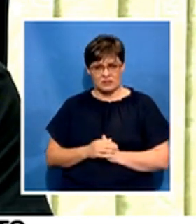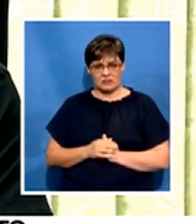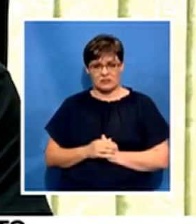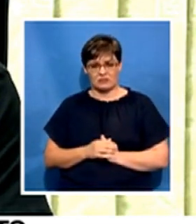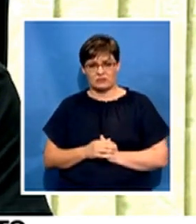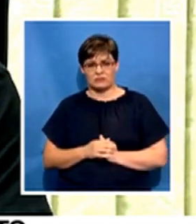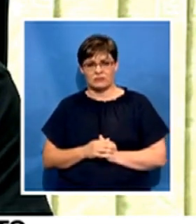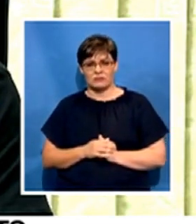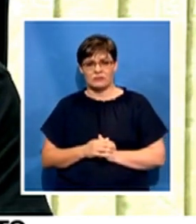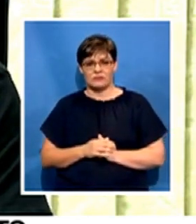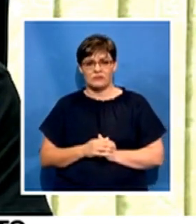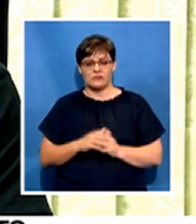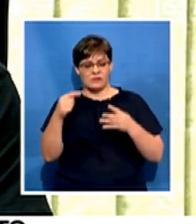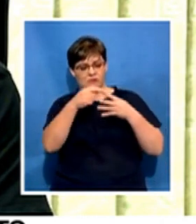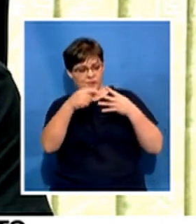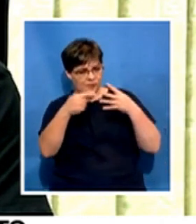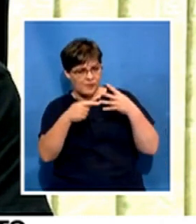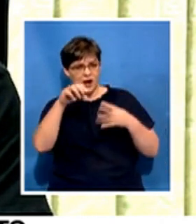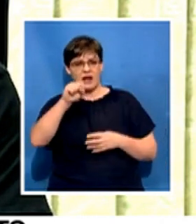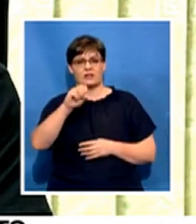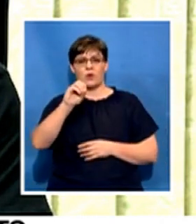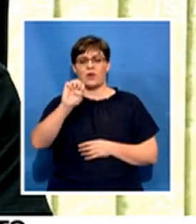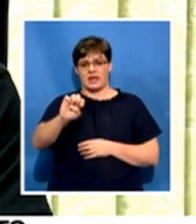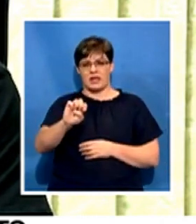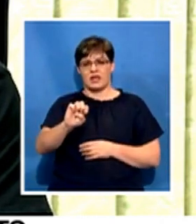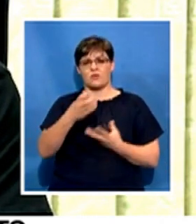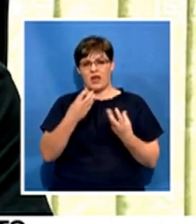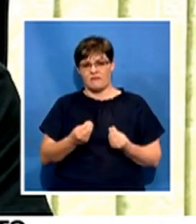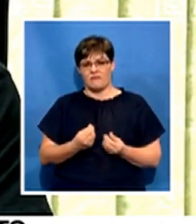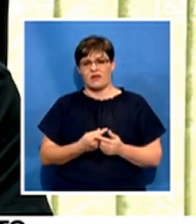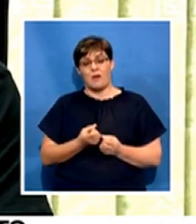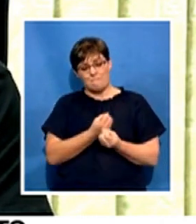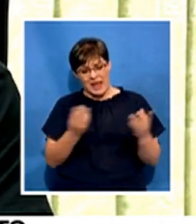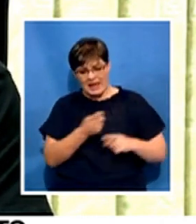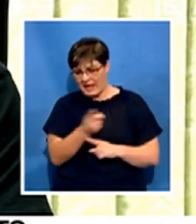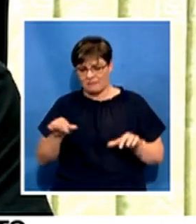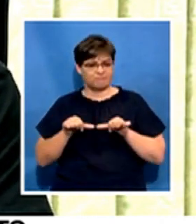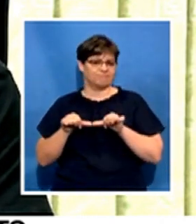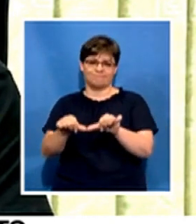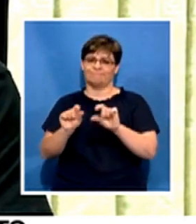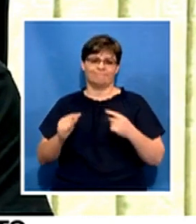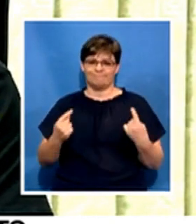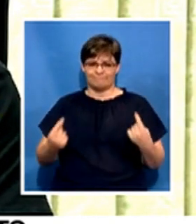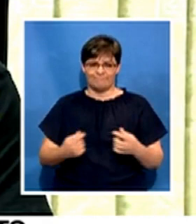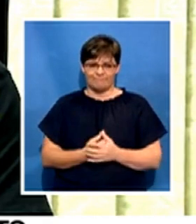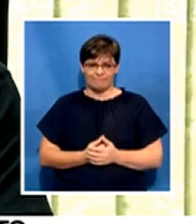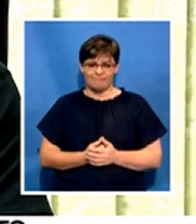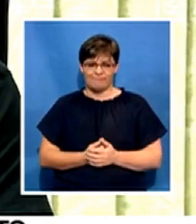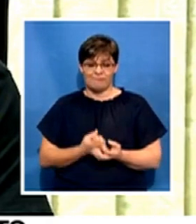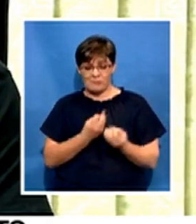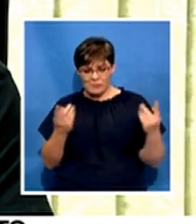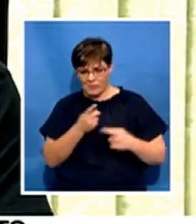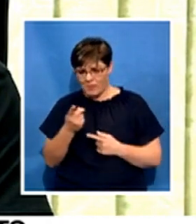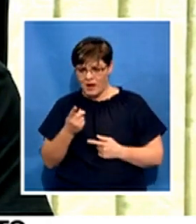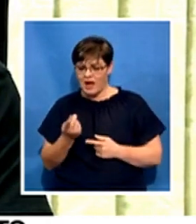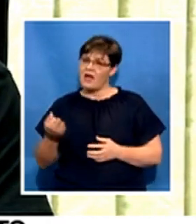have in South Africa, many of whom are not viable, many of whom we don't think they add value or it is necessary for government to still have